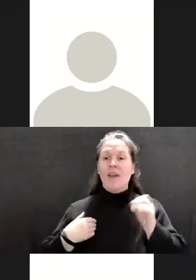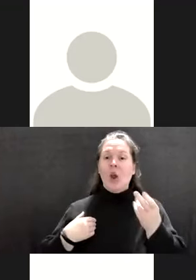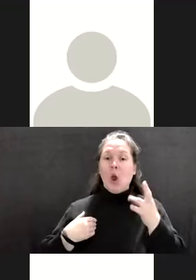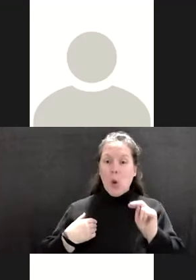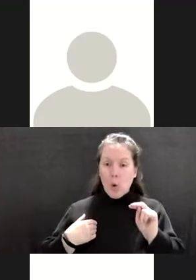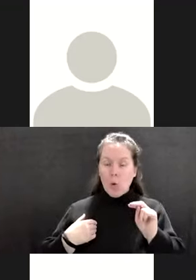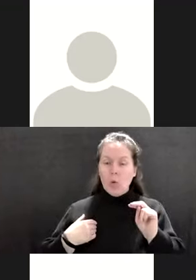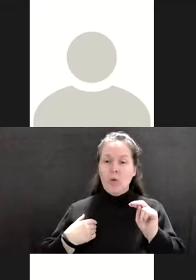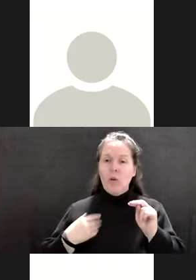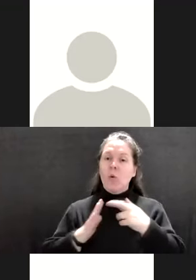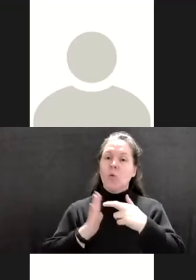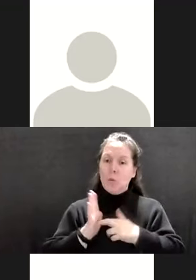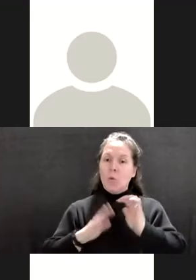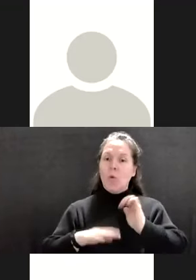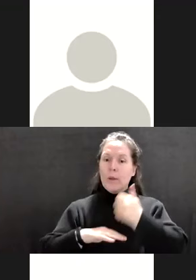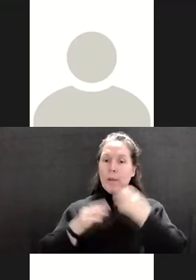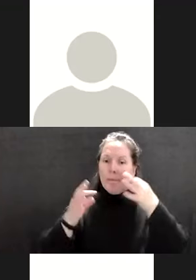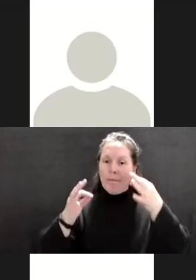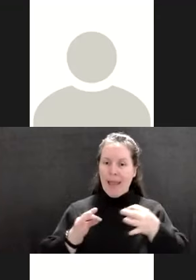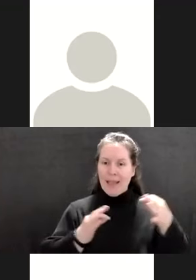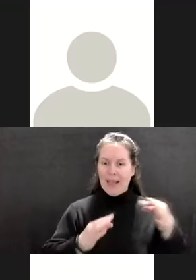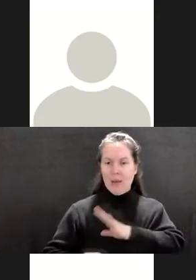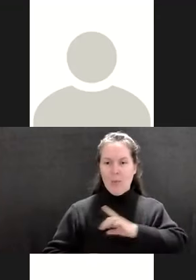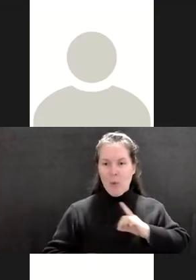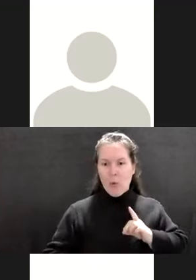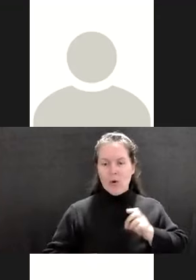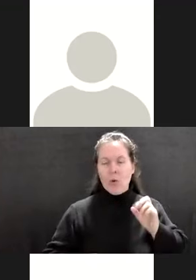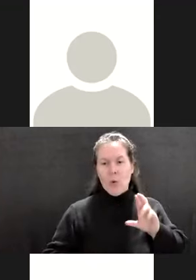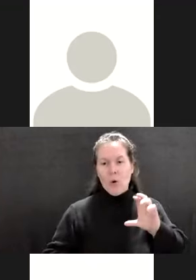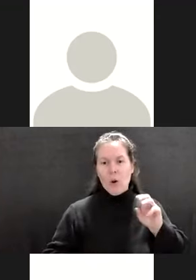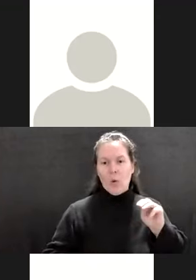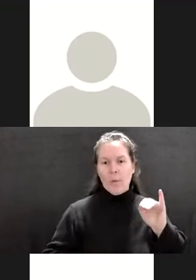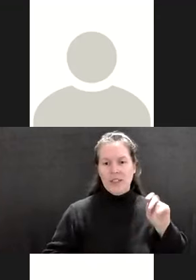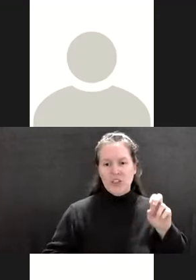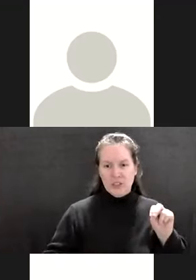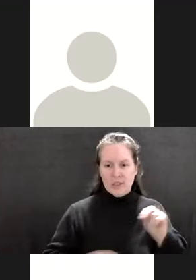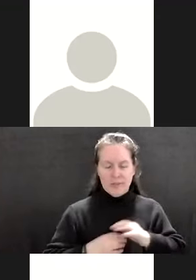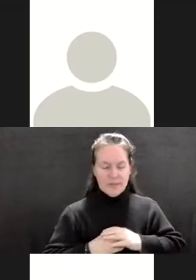like a board or commission. So off the top of my head,